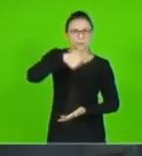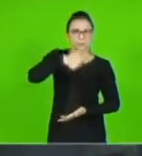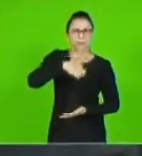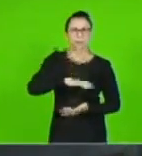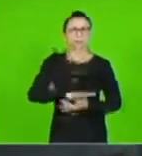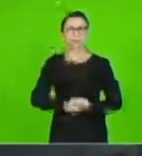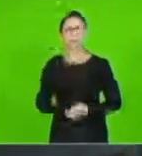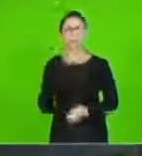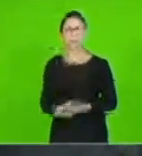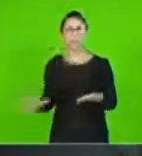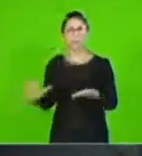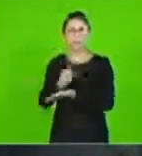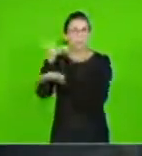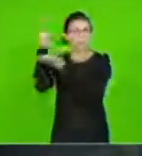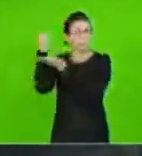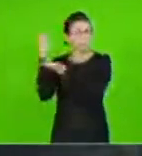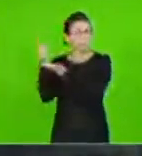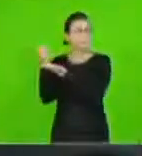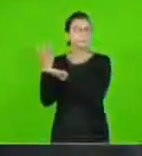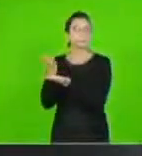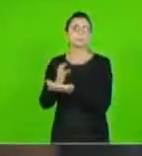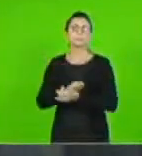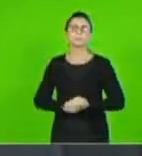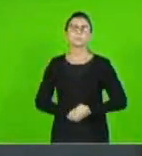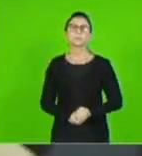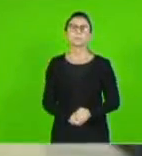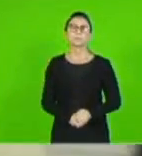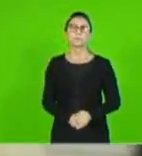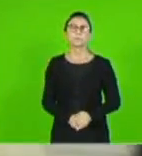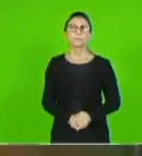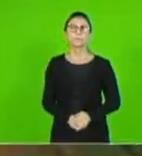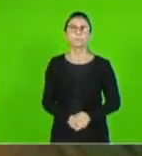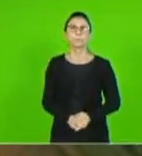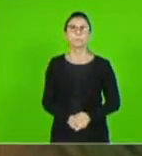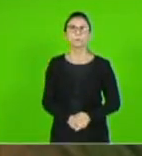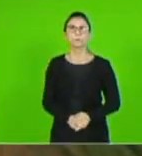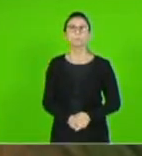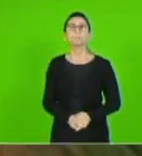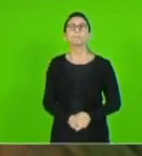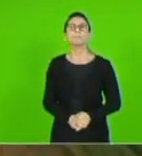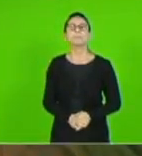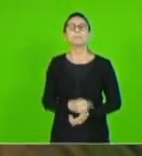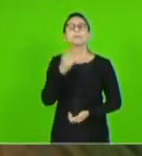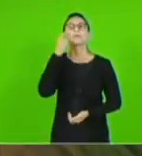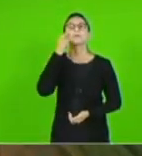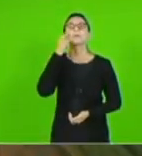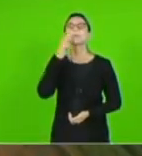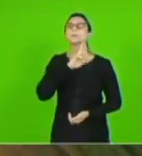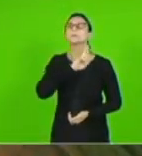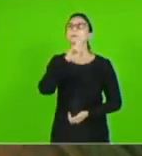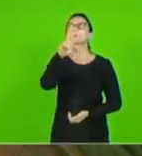in Christ will rise first. So the first grand happening, the first thing that's going to happen is